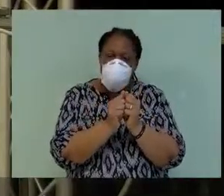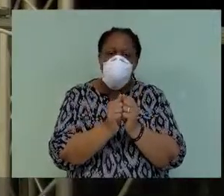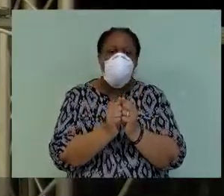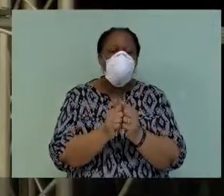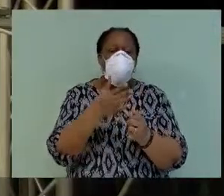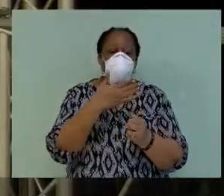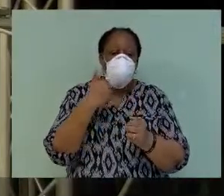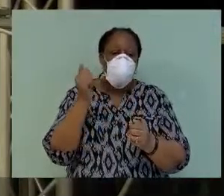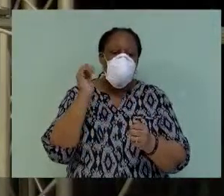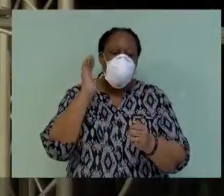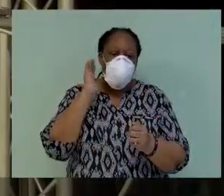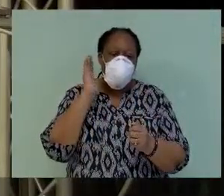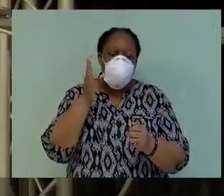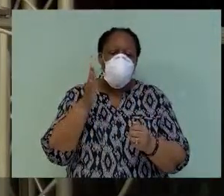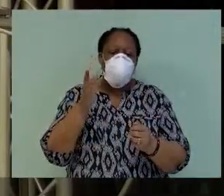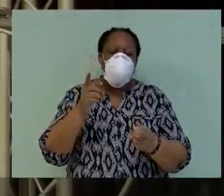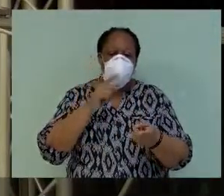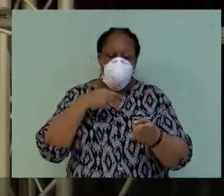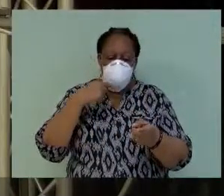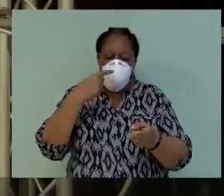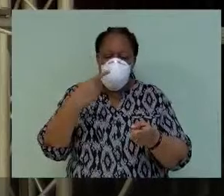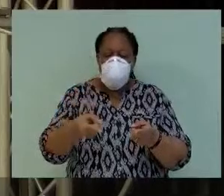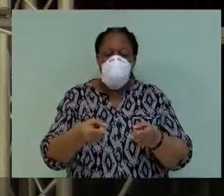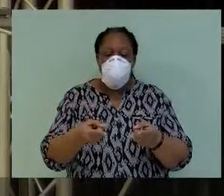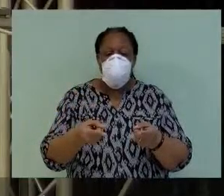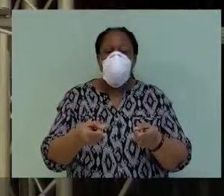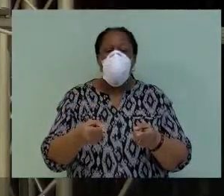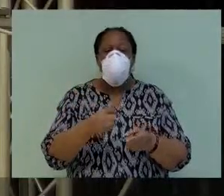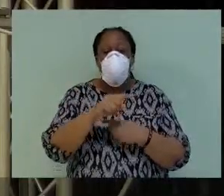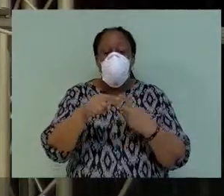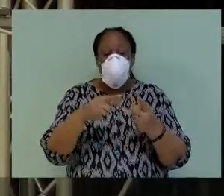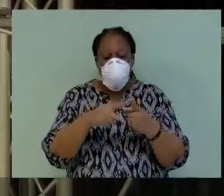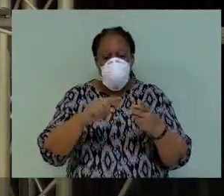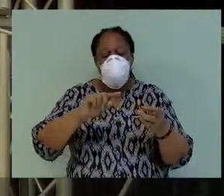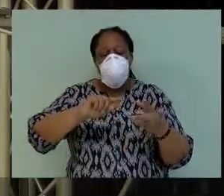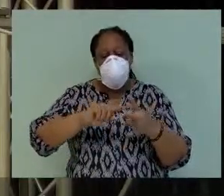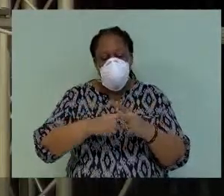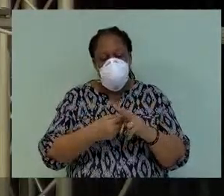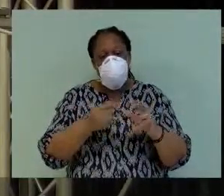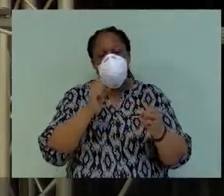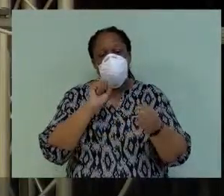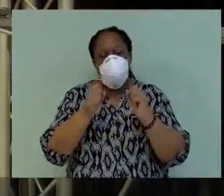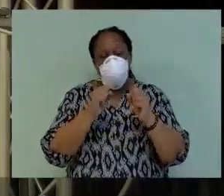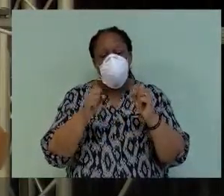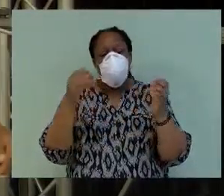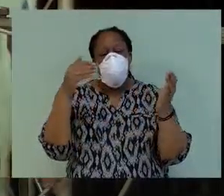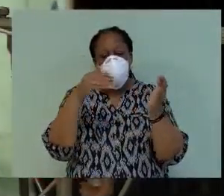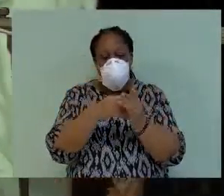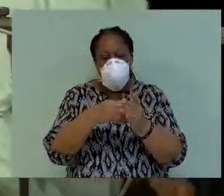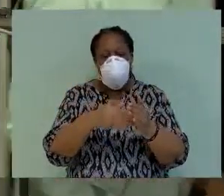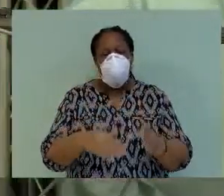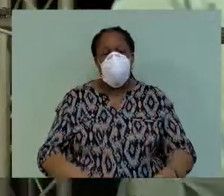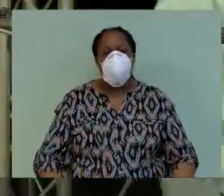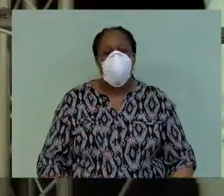to when we will be able to at least begin the resumption of whatever sporting activities. Thank you.